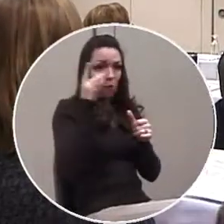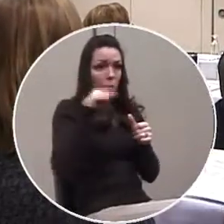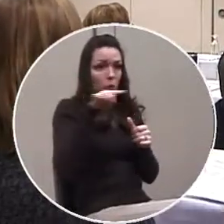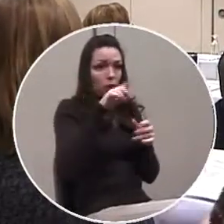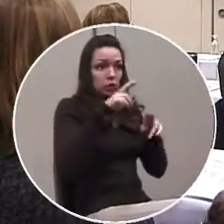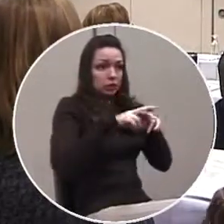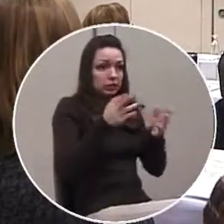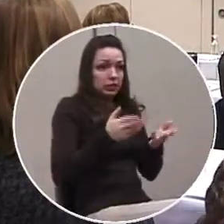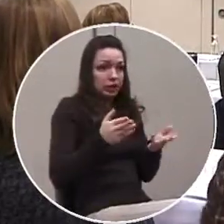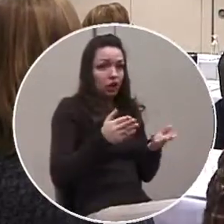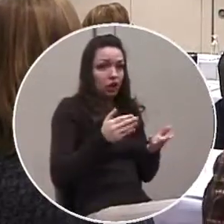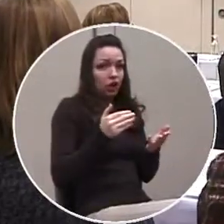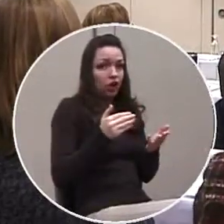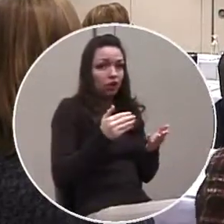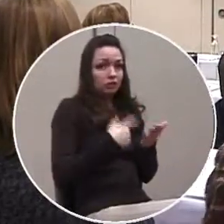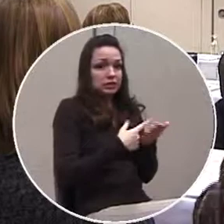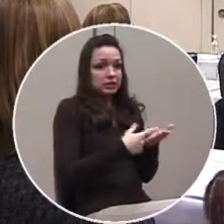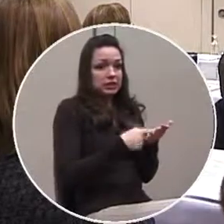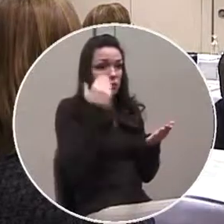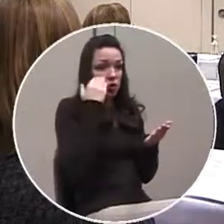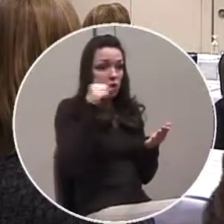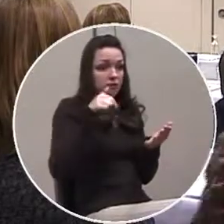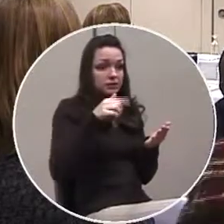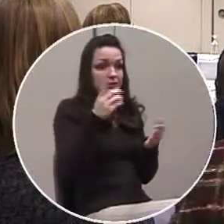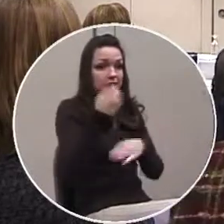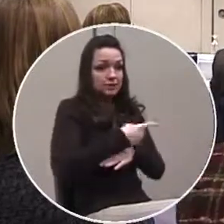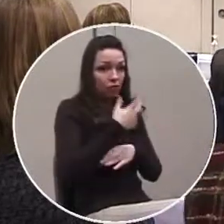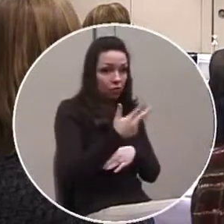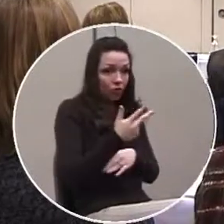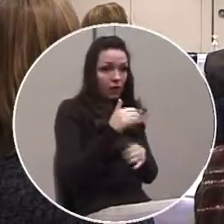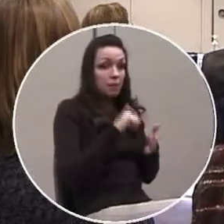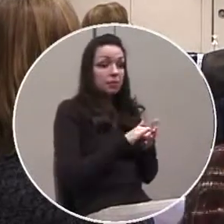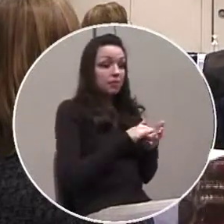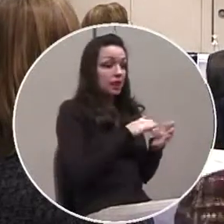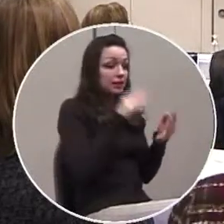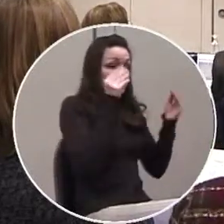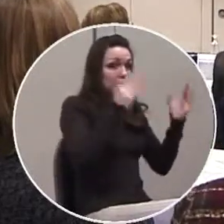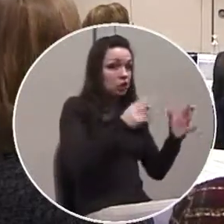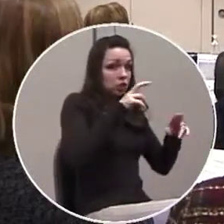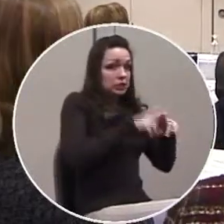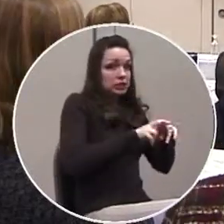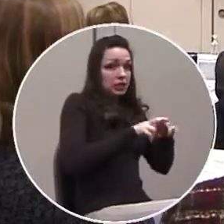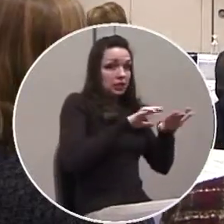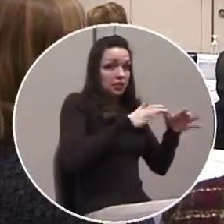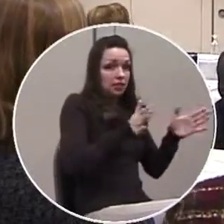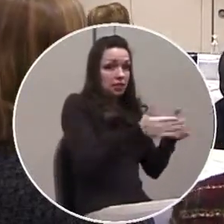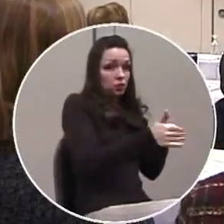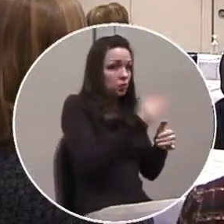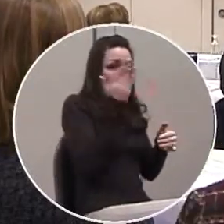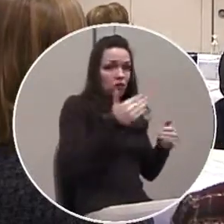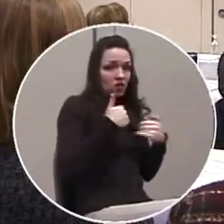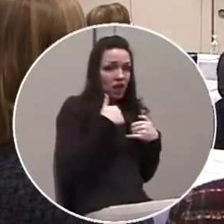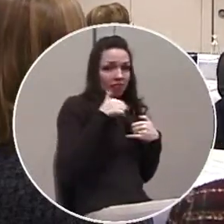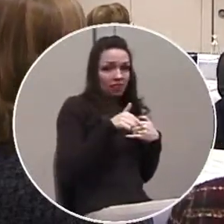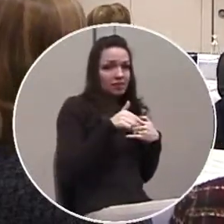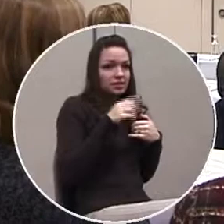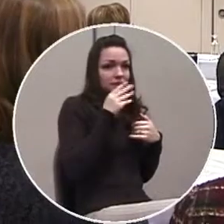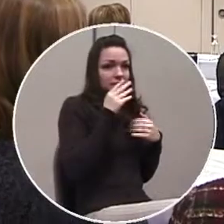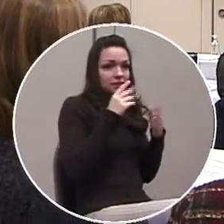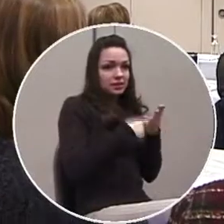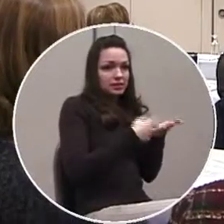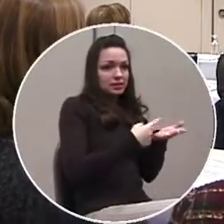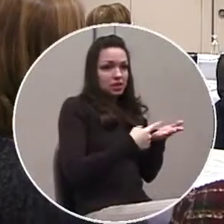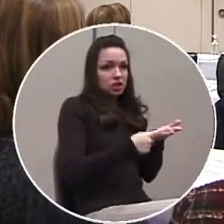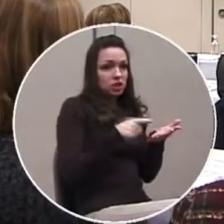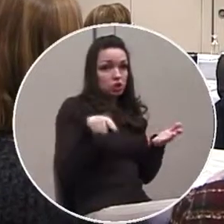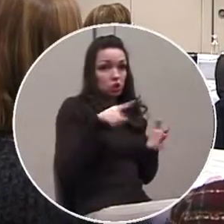this discussion, and this is day 3 for you, that teacher is sitting back in his or her classroom, has never had this discussion. You're doing a couple